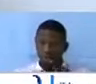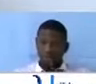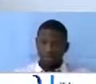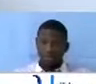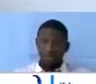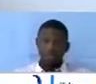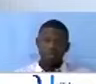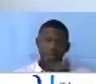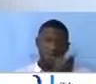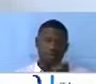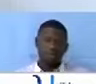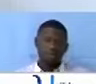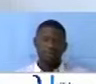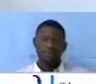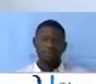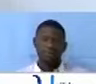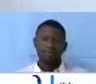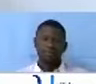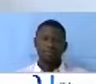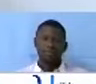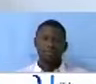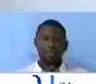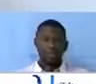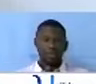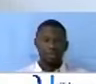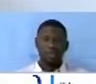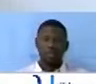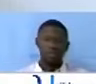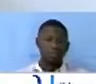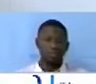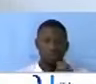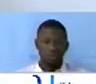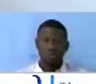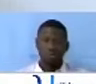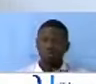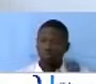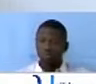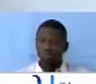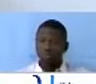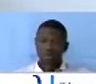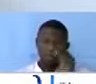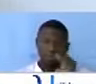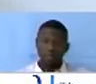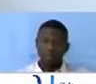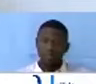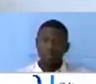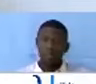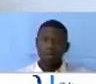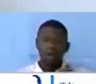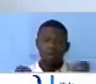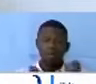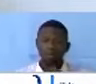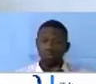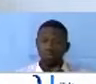Denied. The fact is, the reason is that you cannot torture anybody without any external injury or signs.